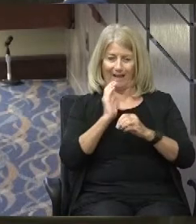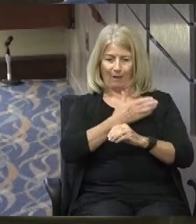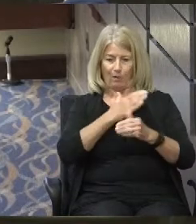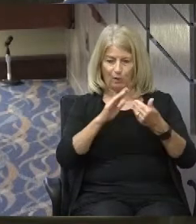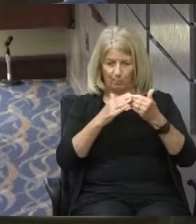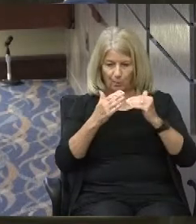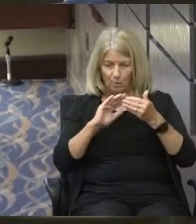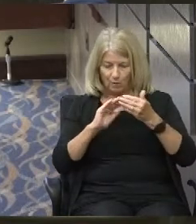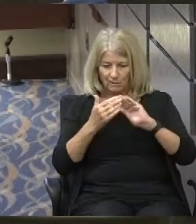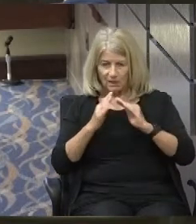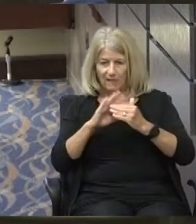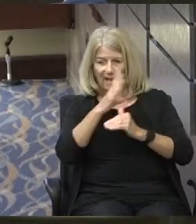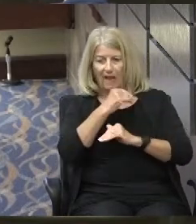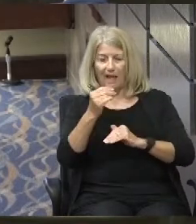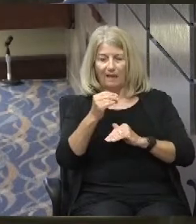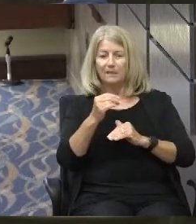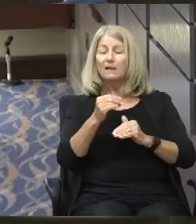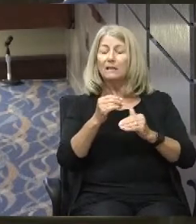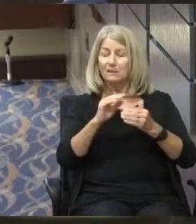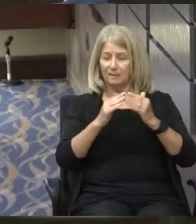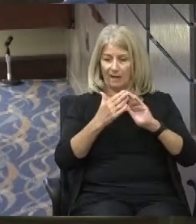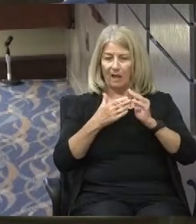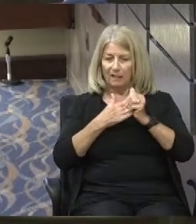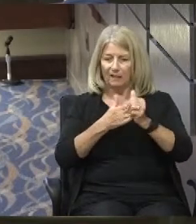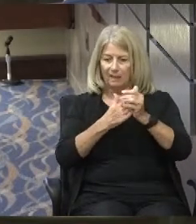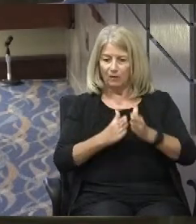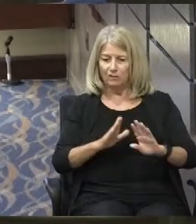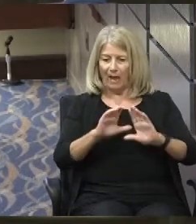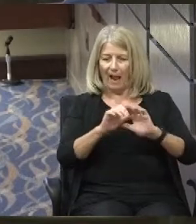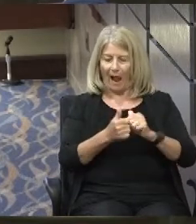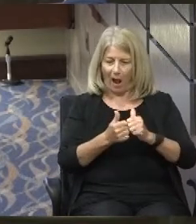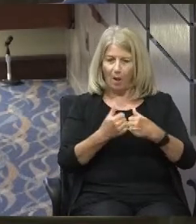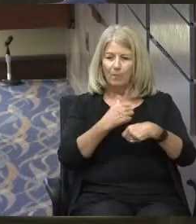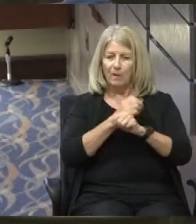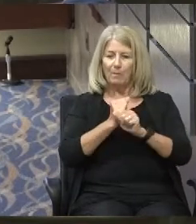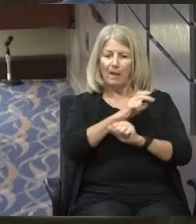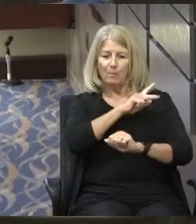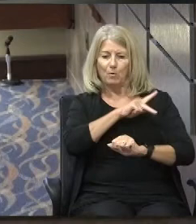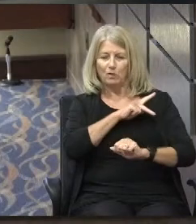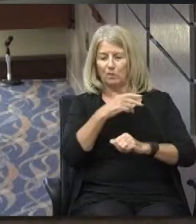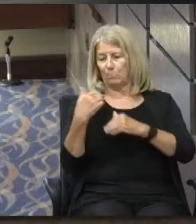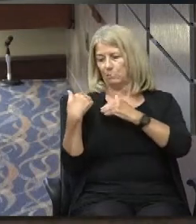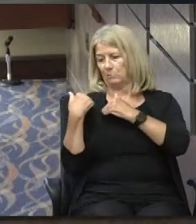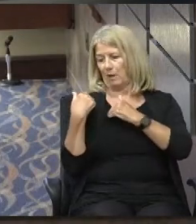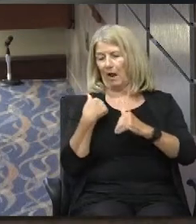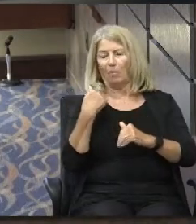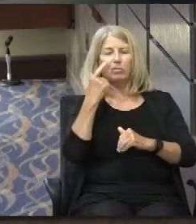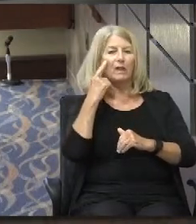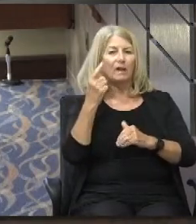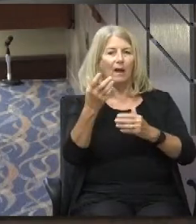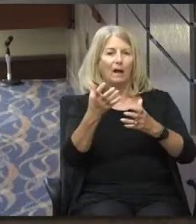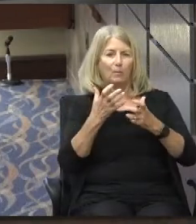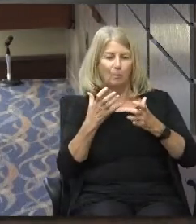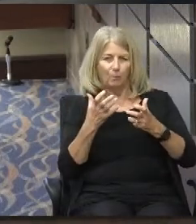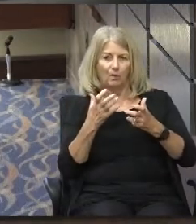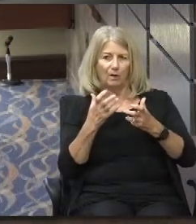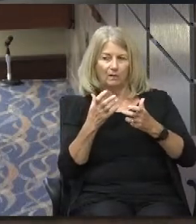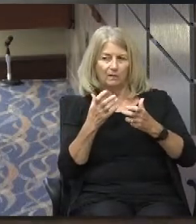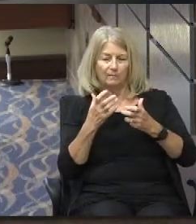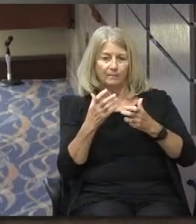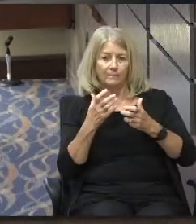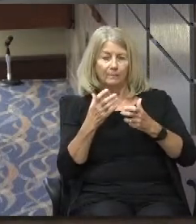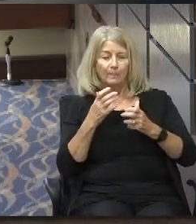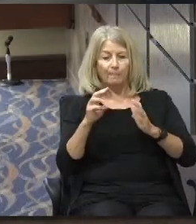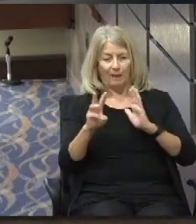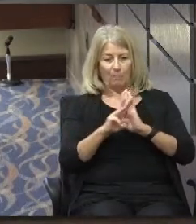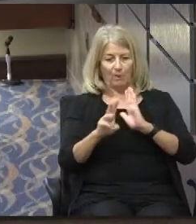well as city leaders, about how we create personal responsibility for this. I think that I want there to be a point of pride for Wacoans to know that, hey,